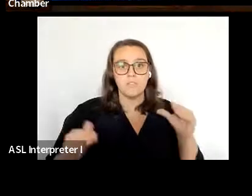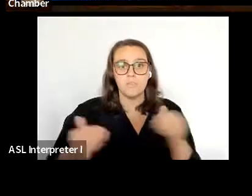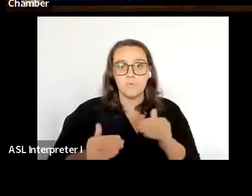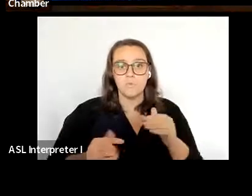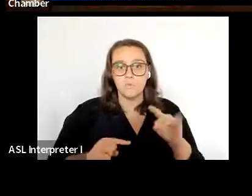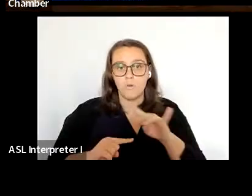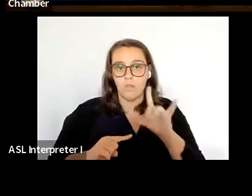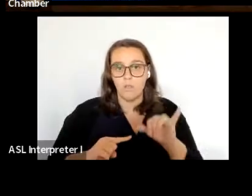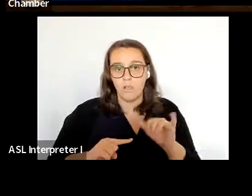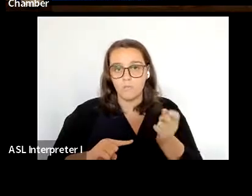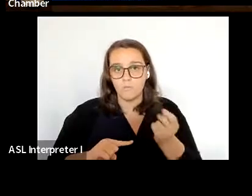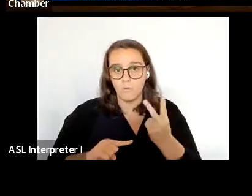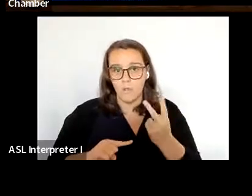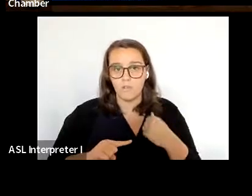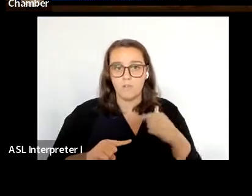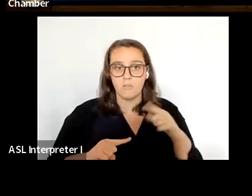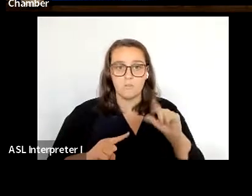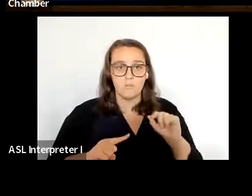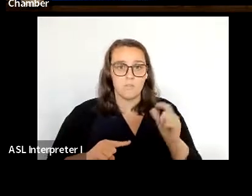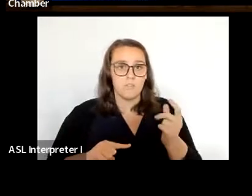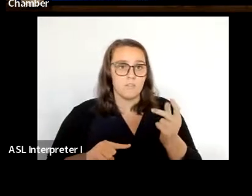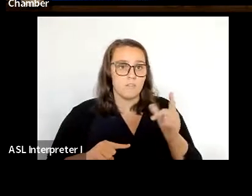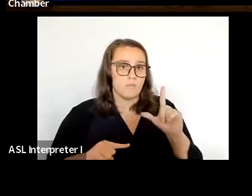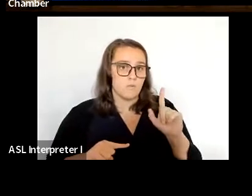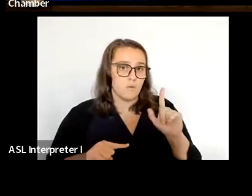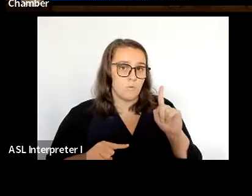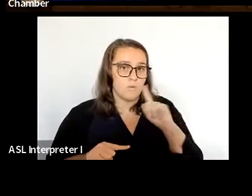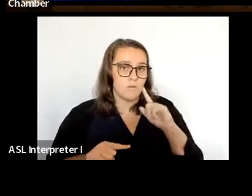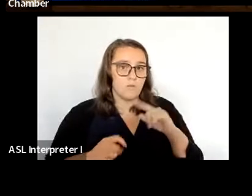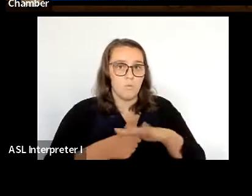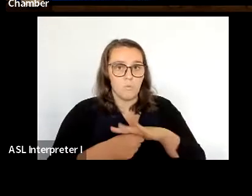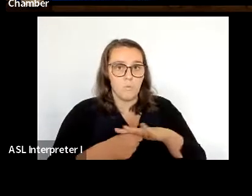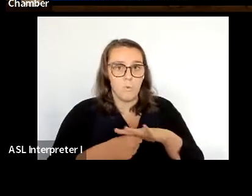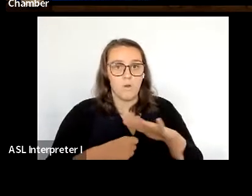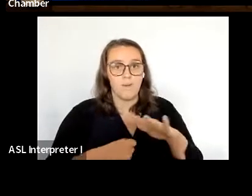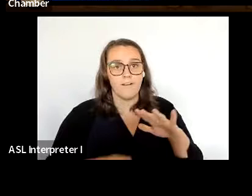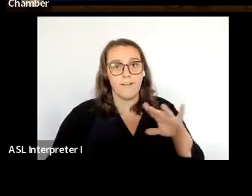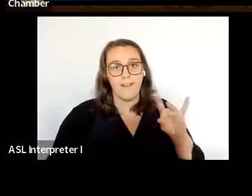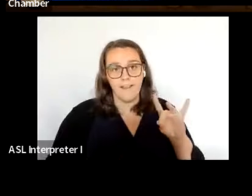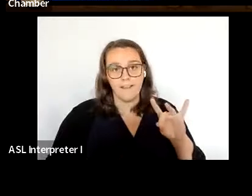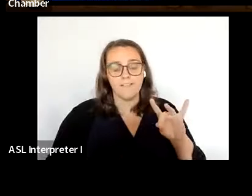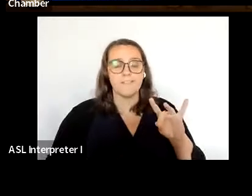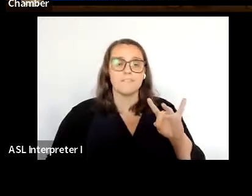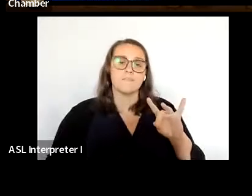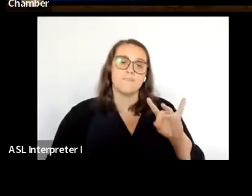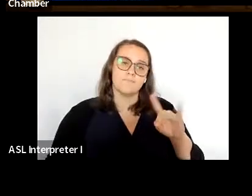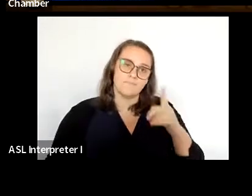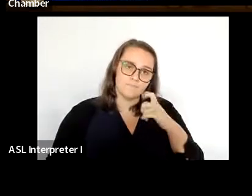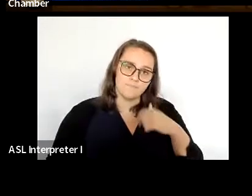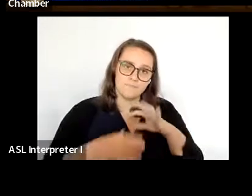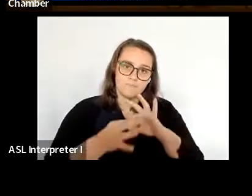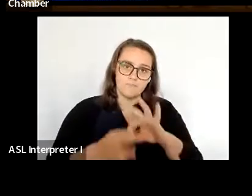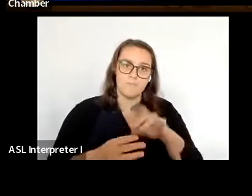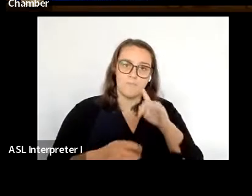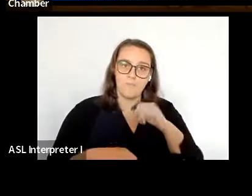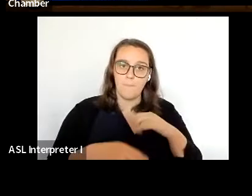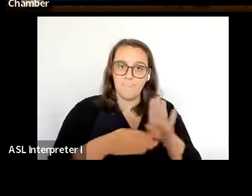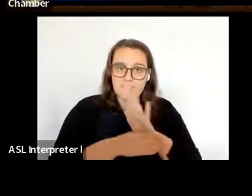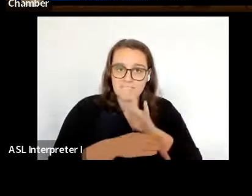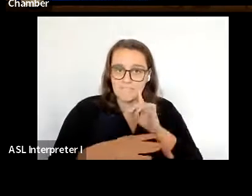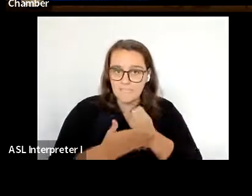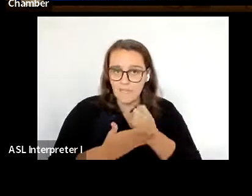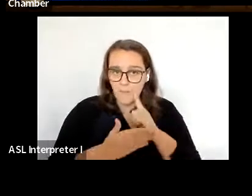12th, 2021 by Ward 8 Councilmember Trayon White and referred to the Committee on Business and Economic Development on